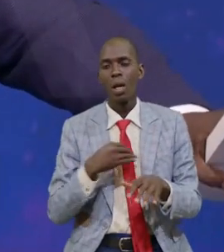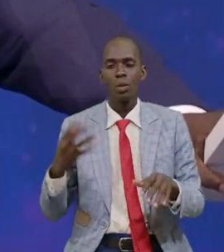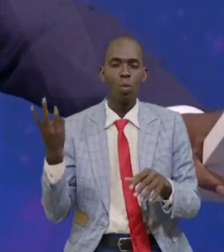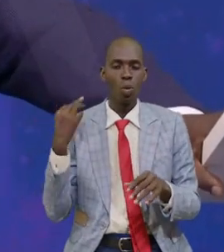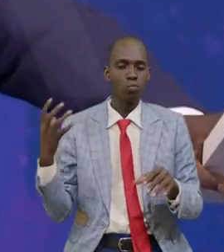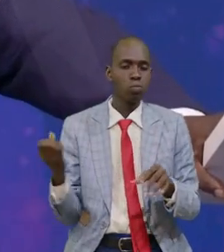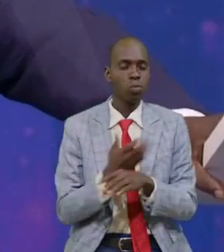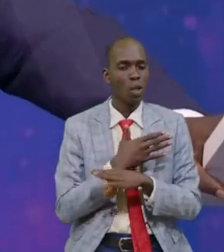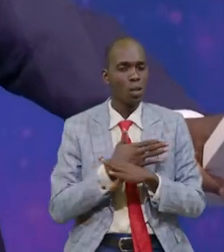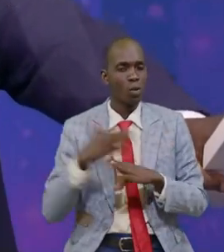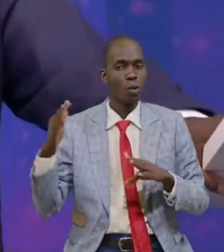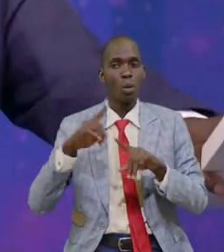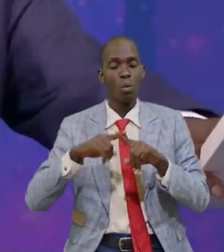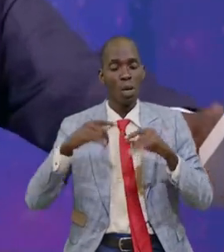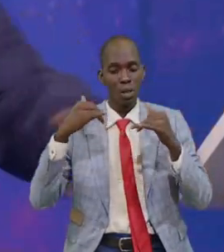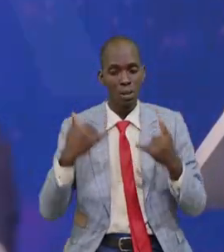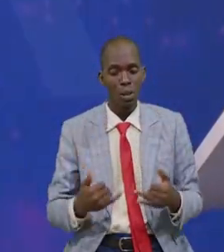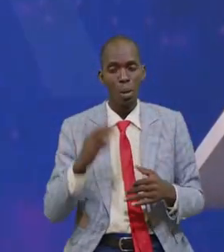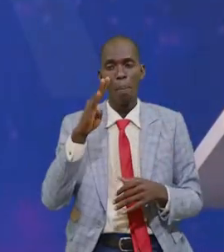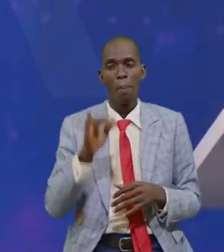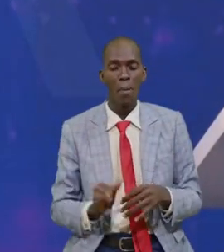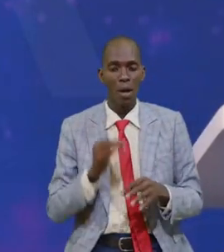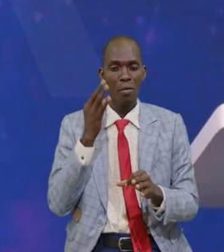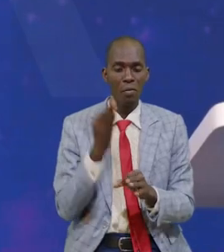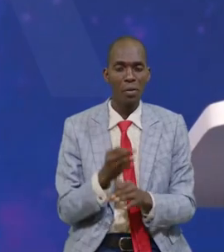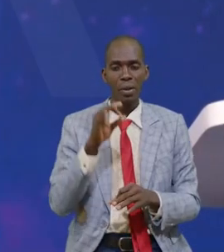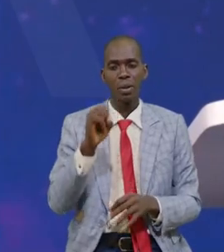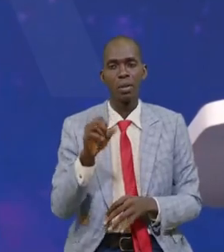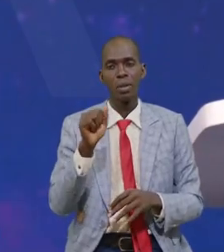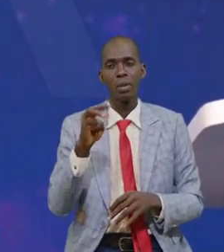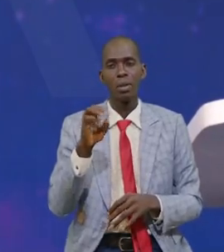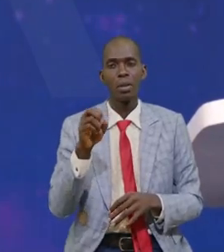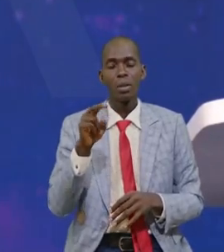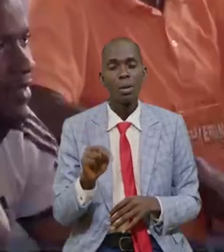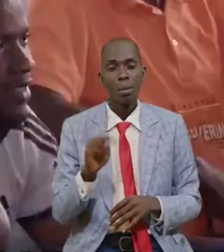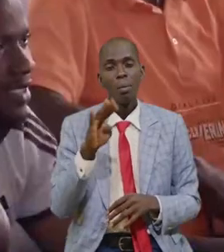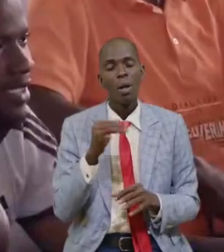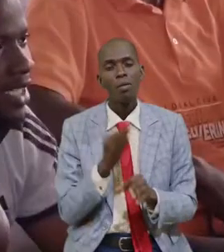now, by faith, Samson. By faith,